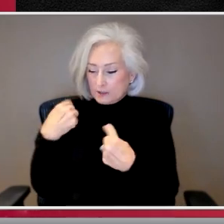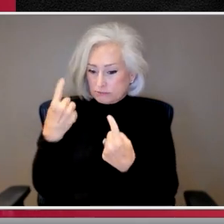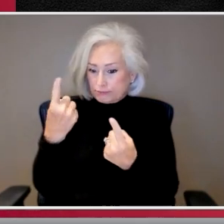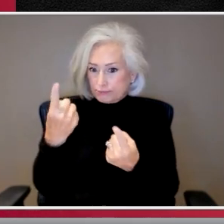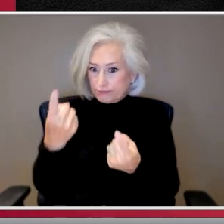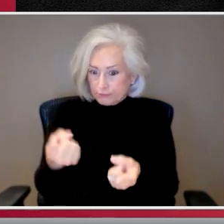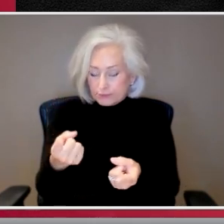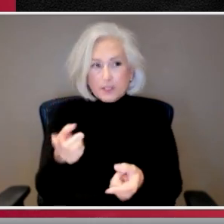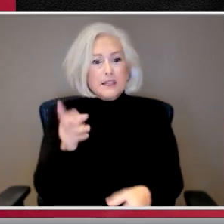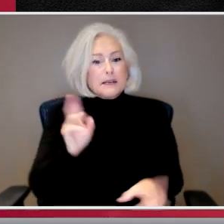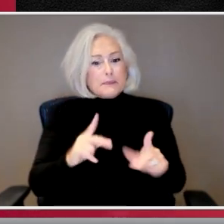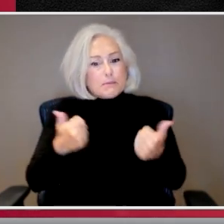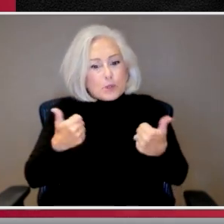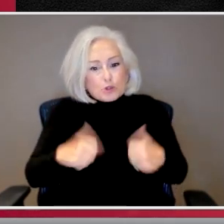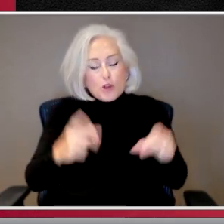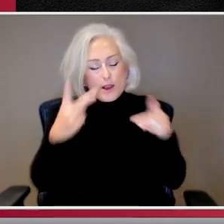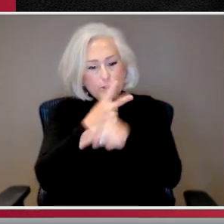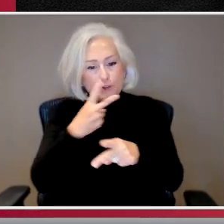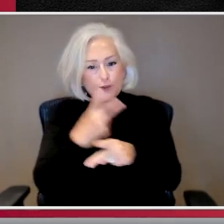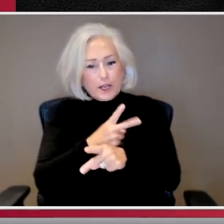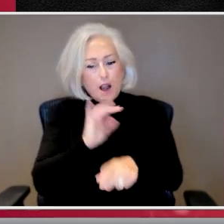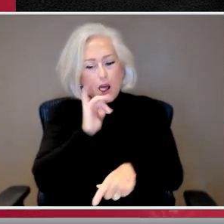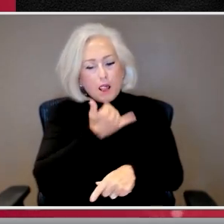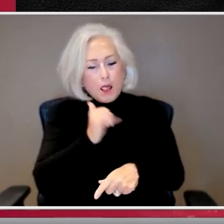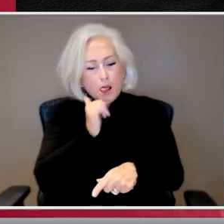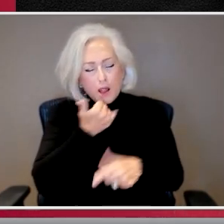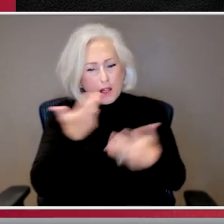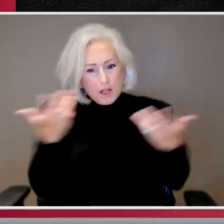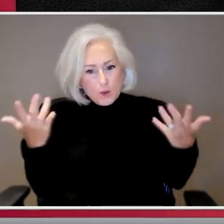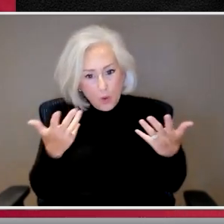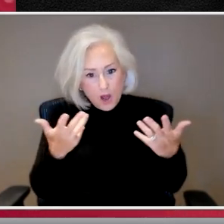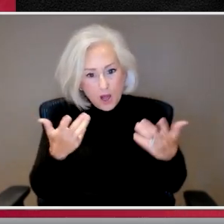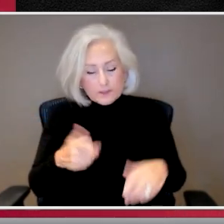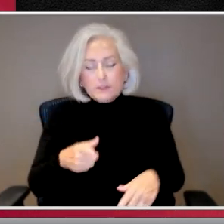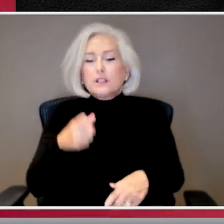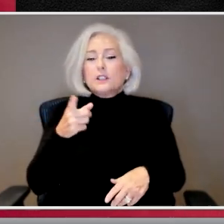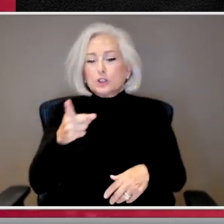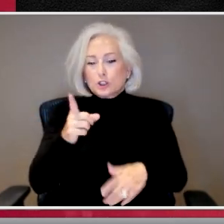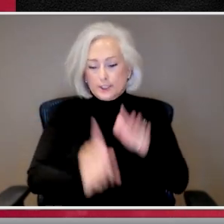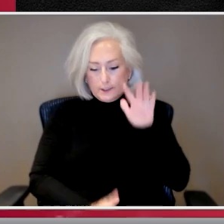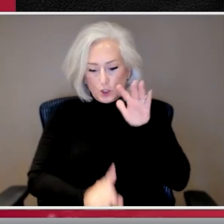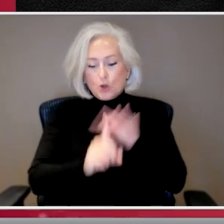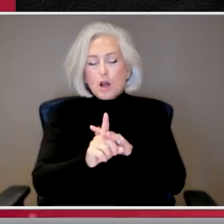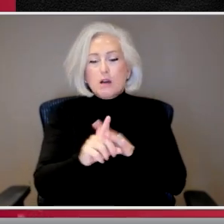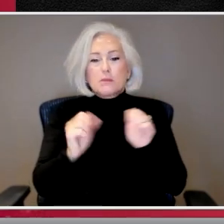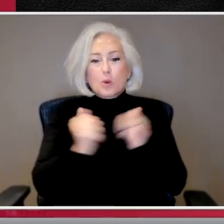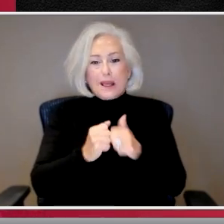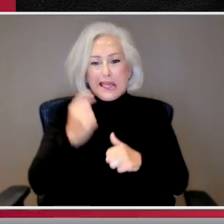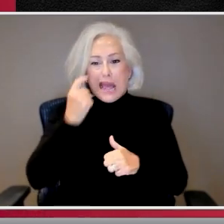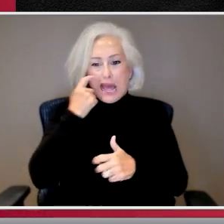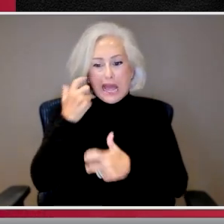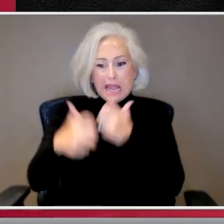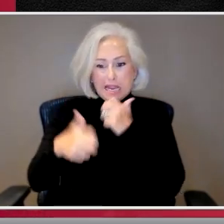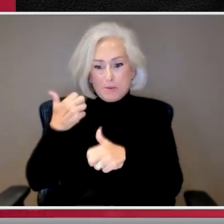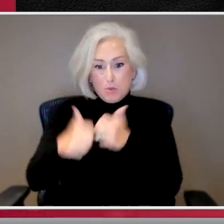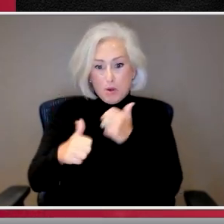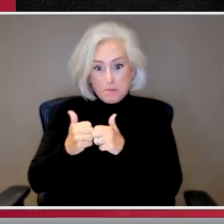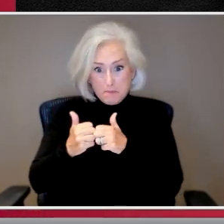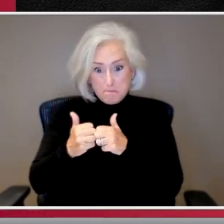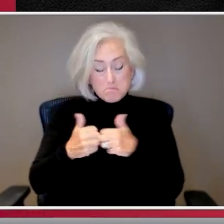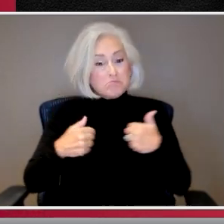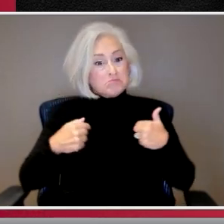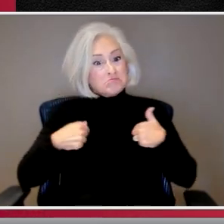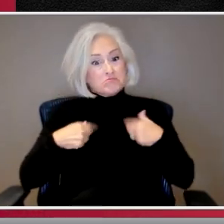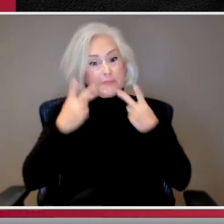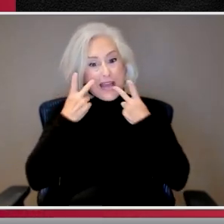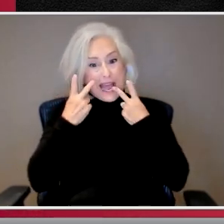she showed up with an eye inflammation and eye problem. So beside the eye exam, we can see here the blood flowing